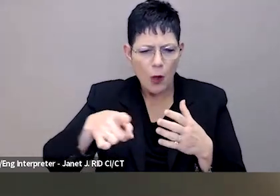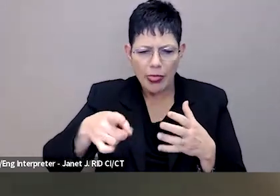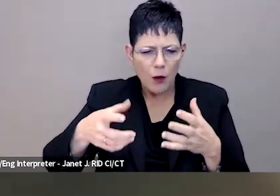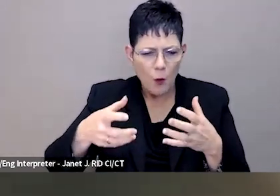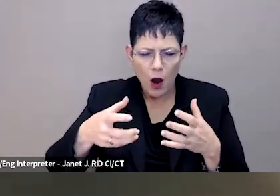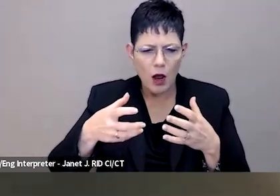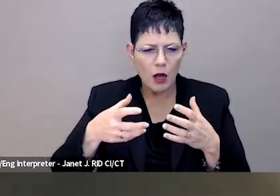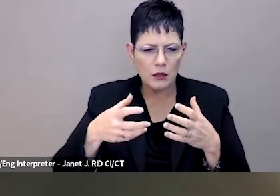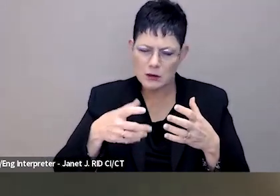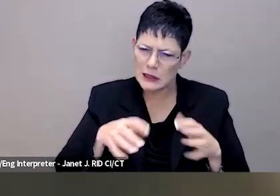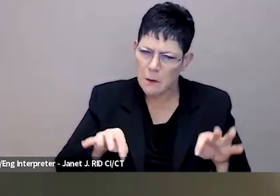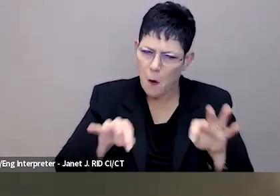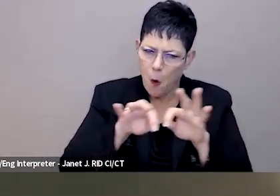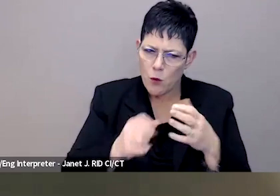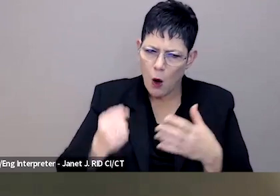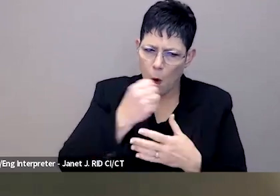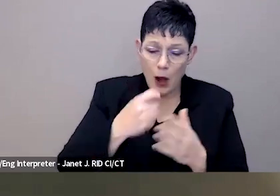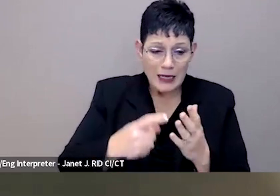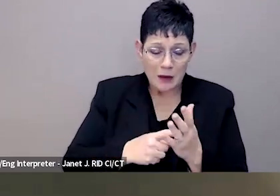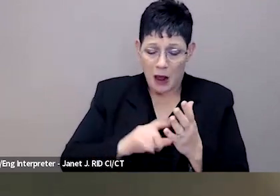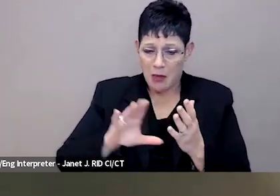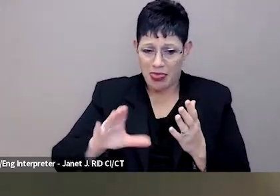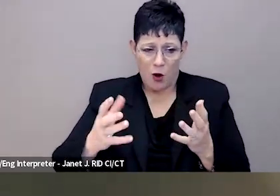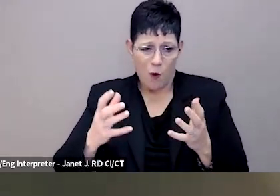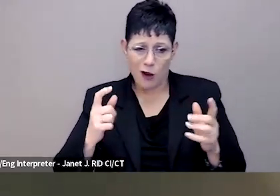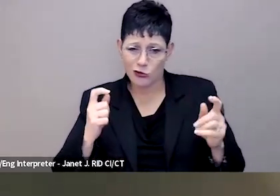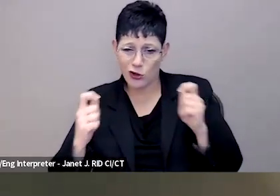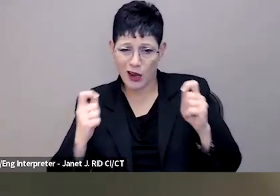which is constantly evolving. I think that's a critical piece of it as well.